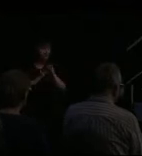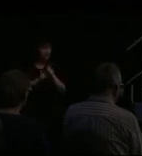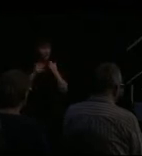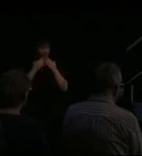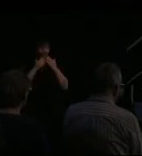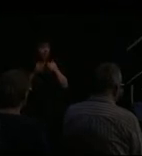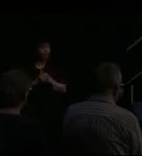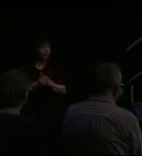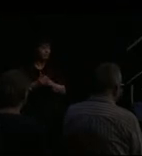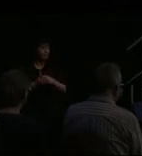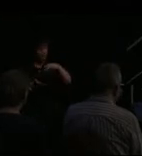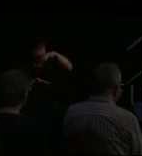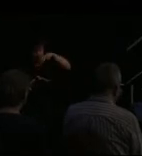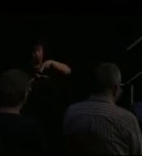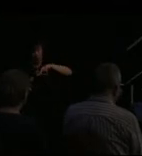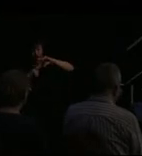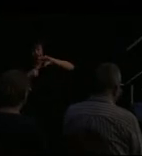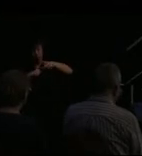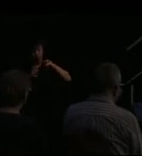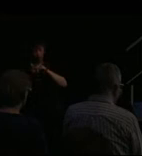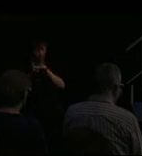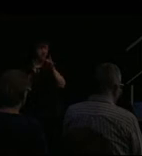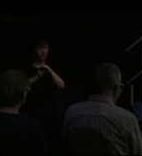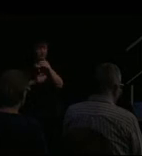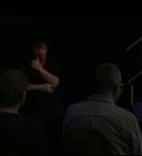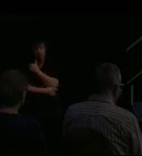Thank you that we stand on the rock this morning.